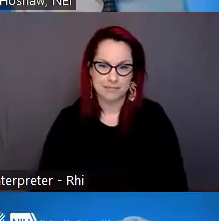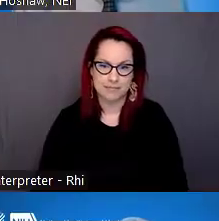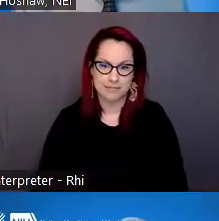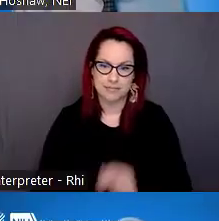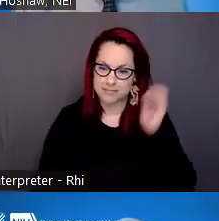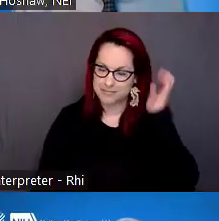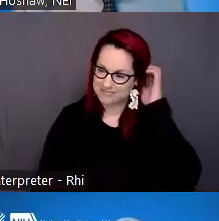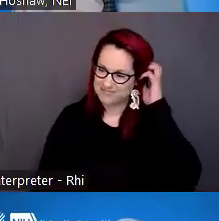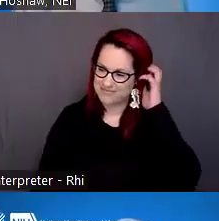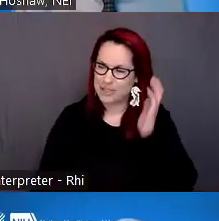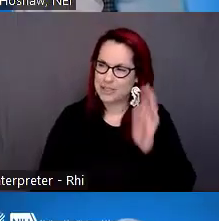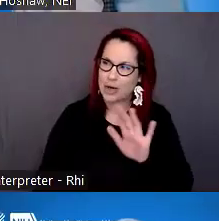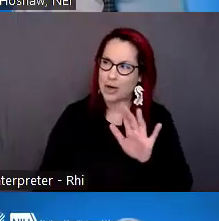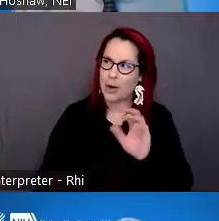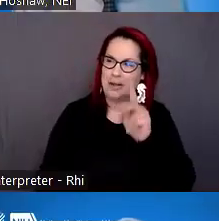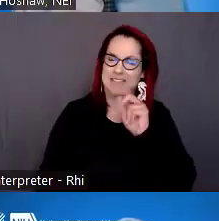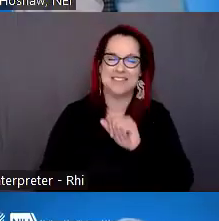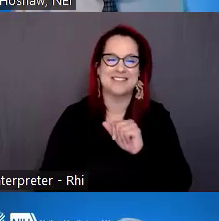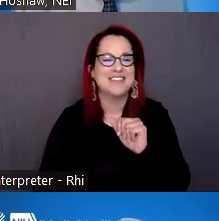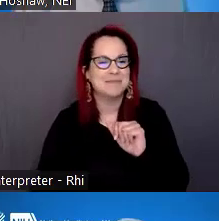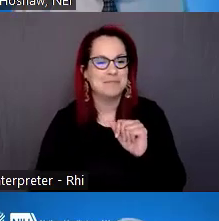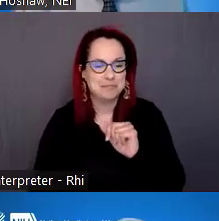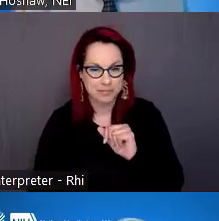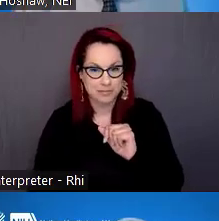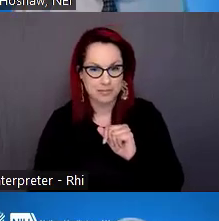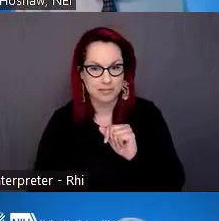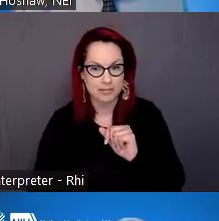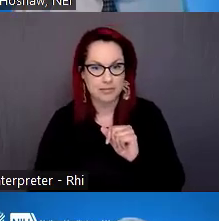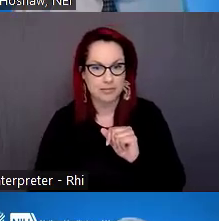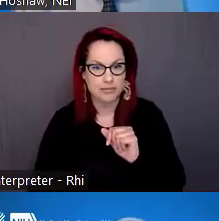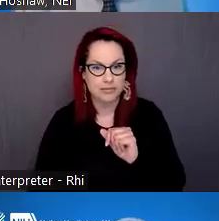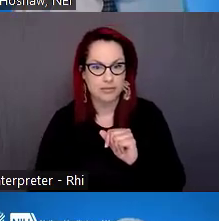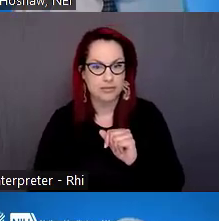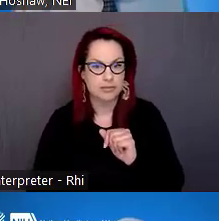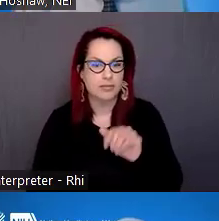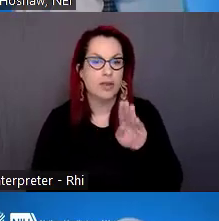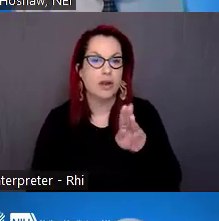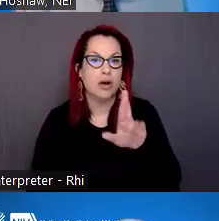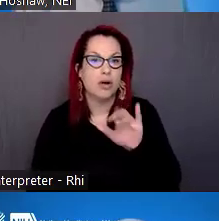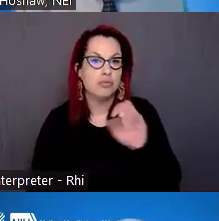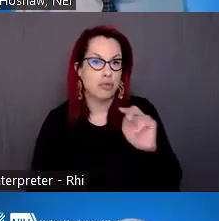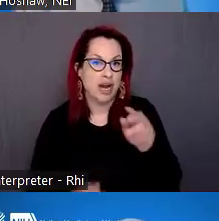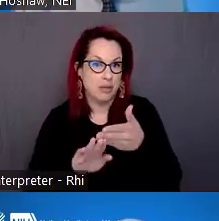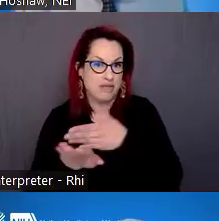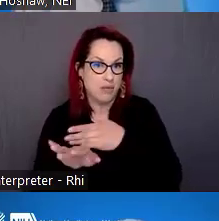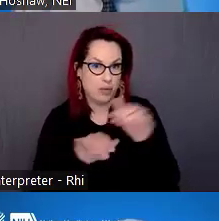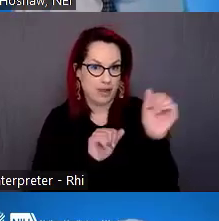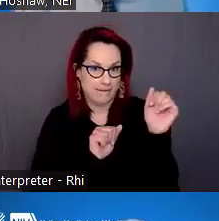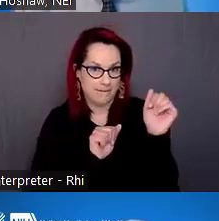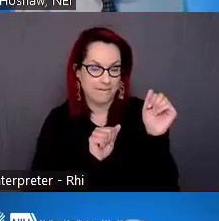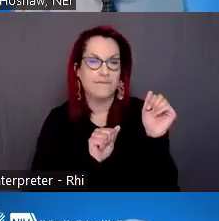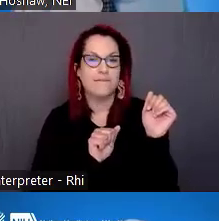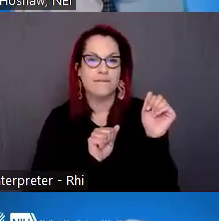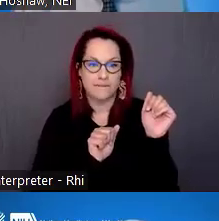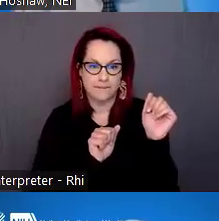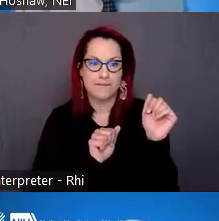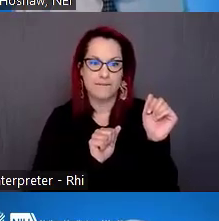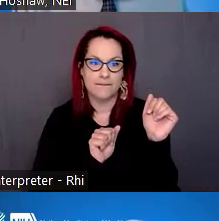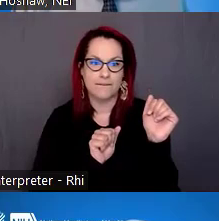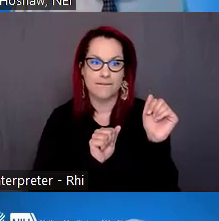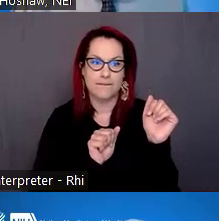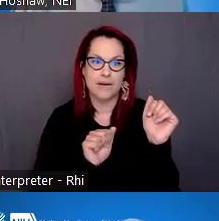There we go. Okay, so Brian, just before you leave, I think it's important. We got a